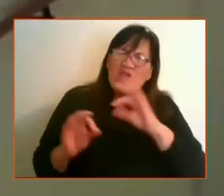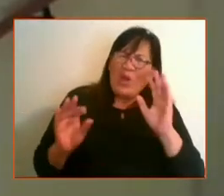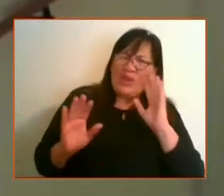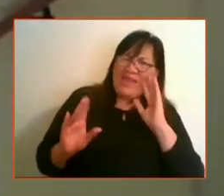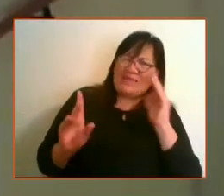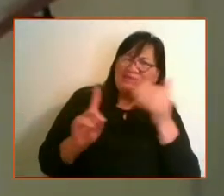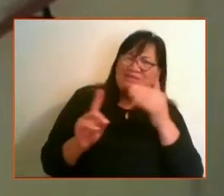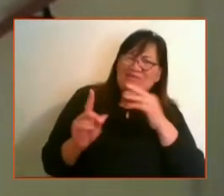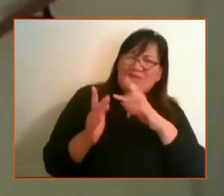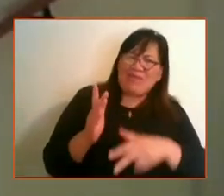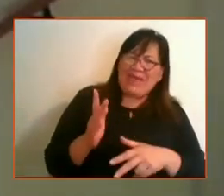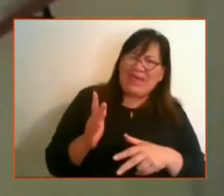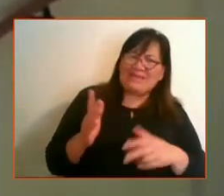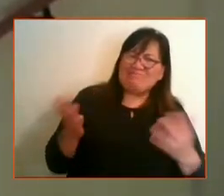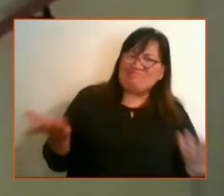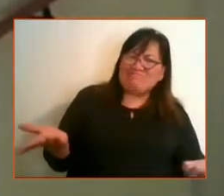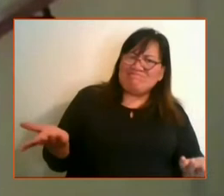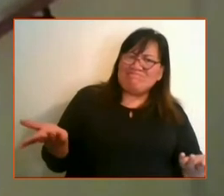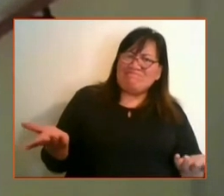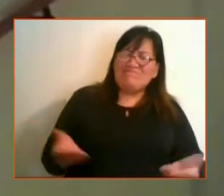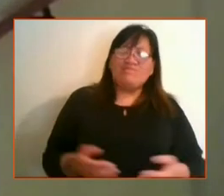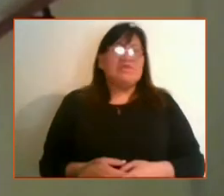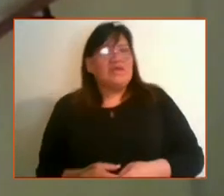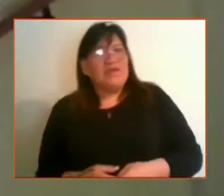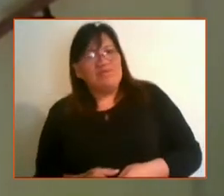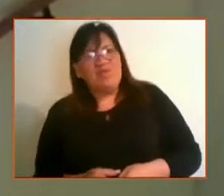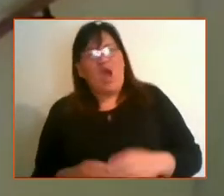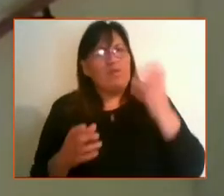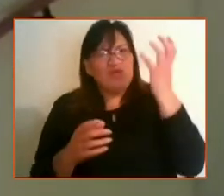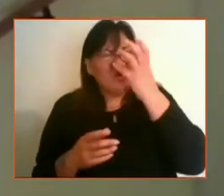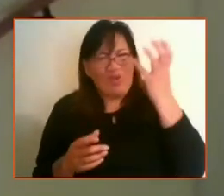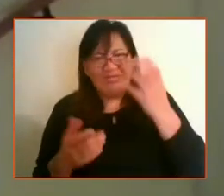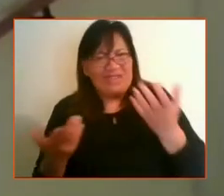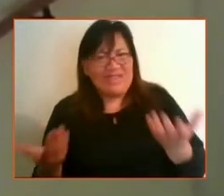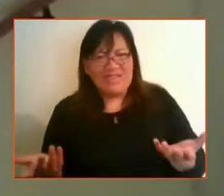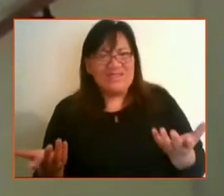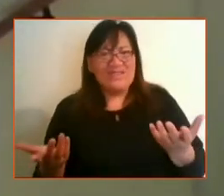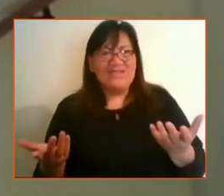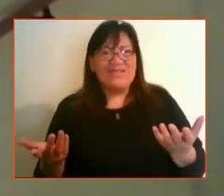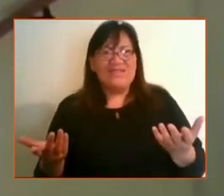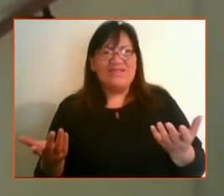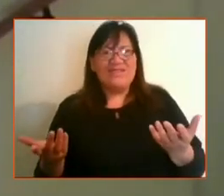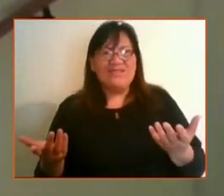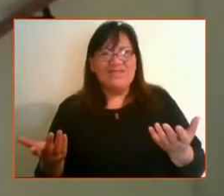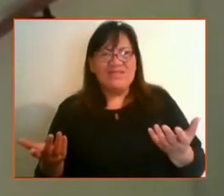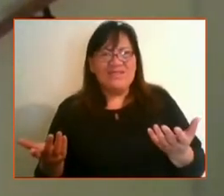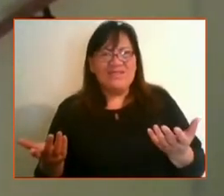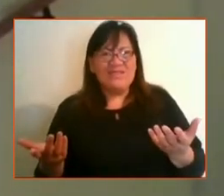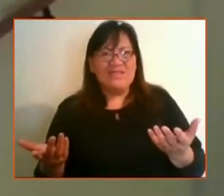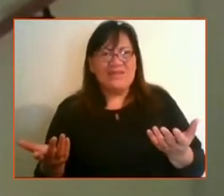here. Okay, well, I'm sorry, you probably just need to...